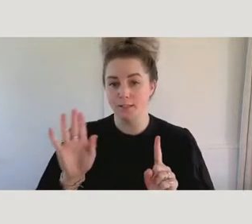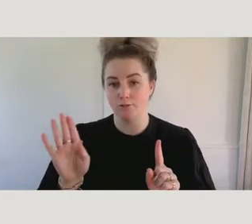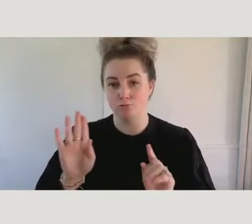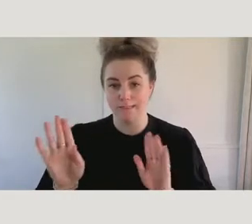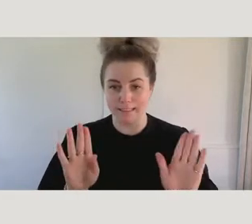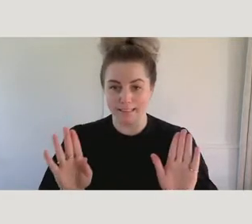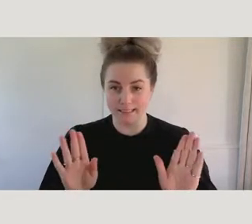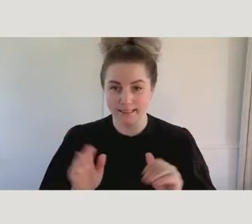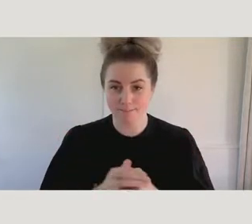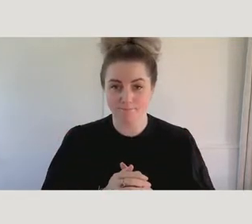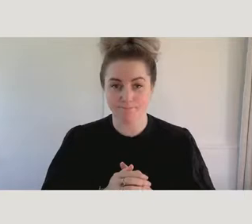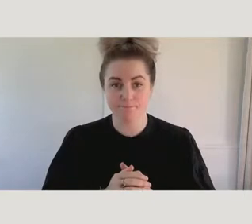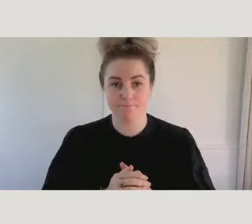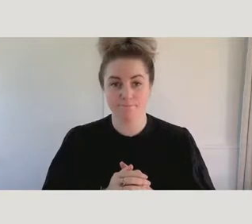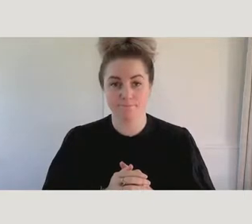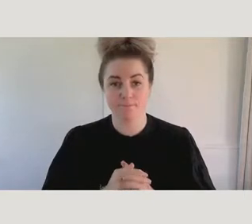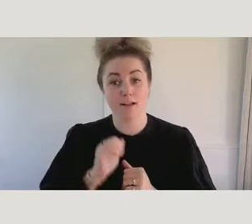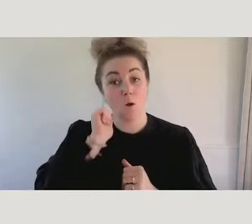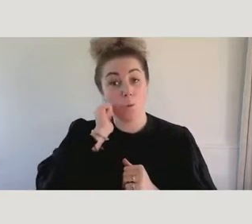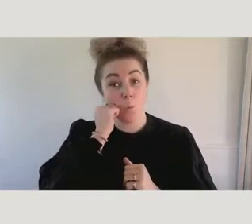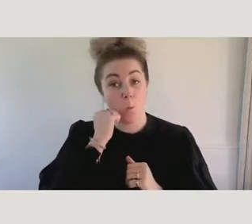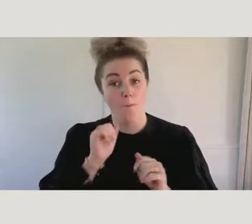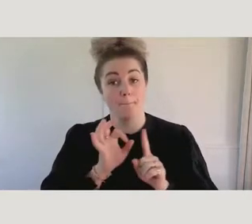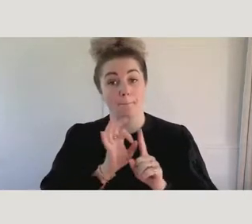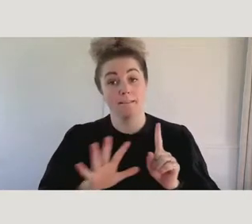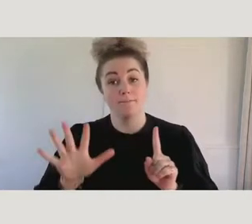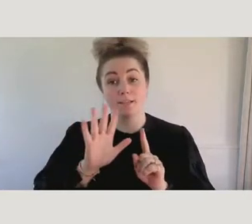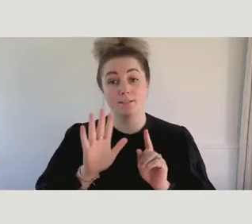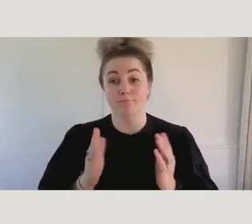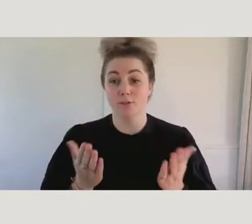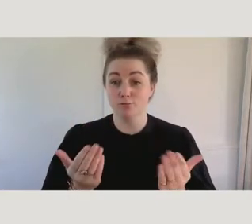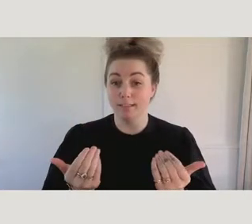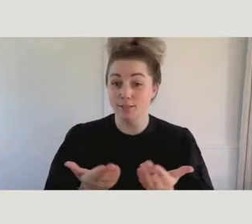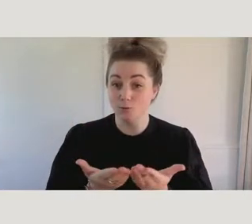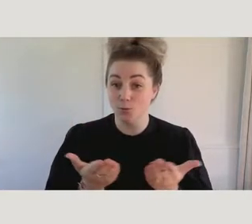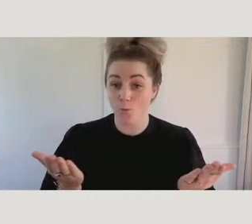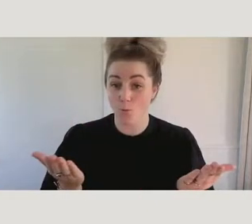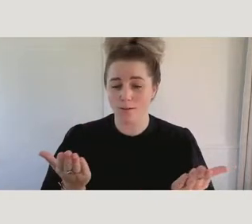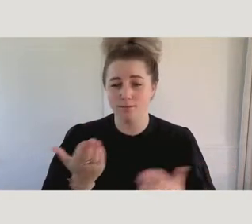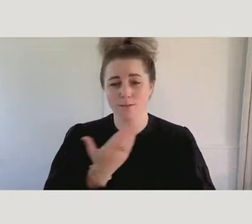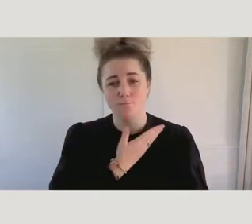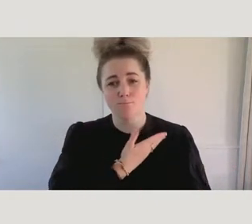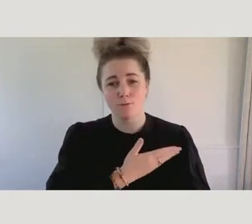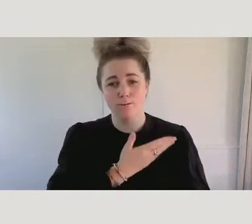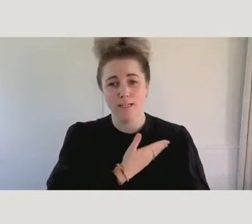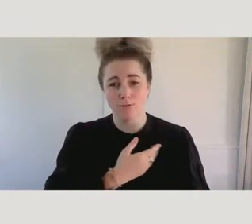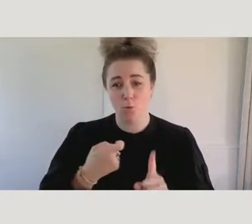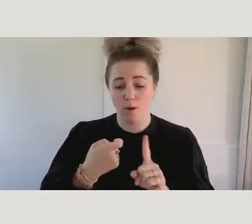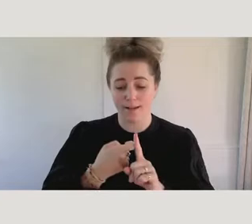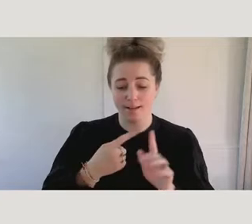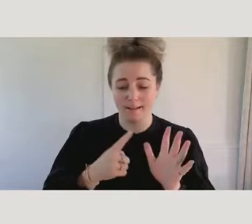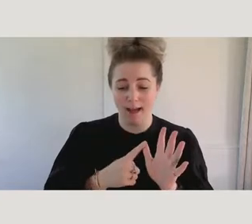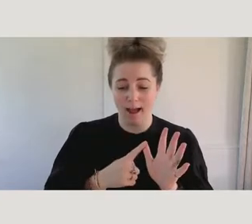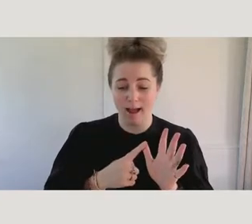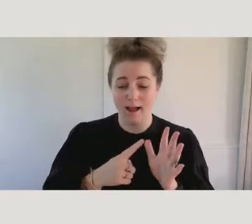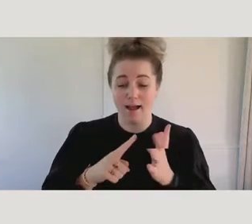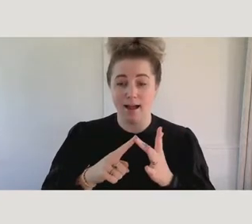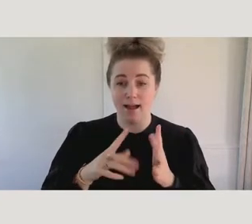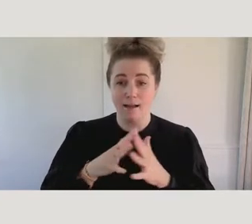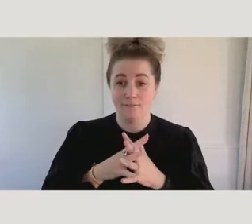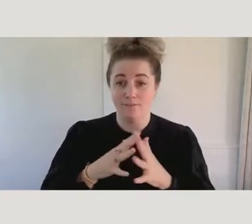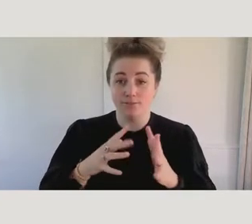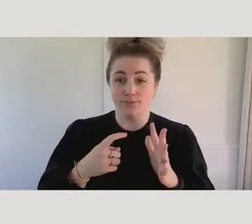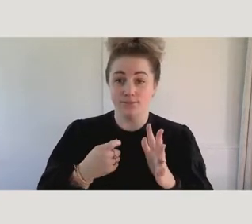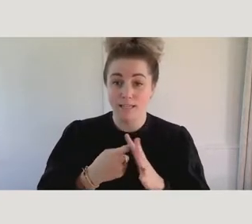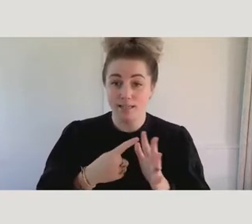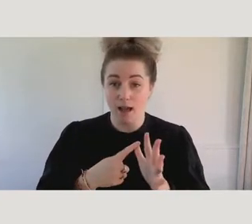and warm Pacific greetings to you all it is an absolute privilege for kavika and I to stand here on behalf